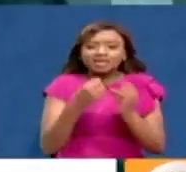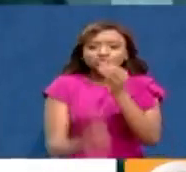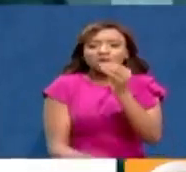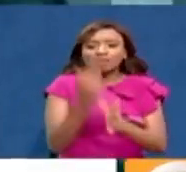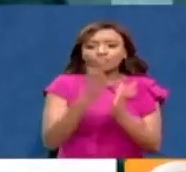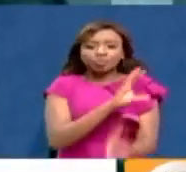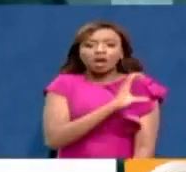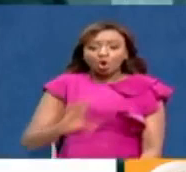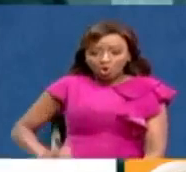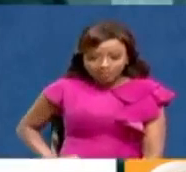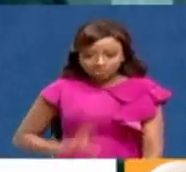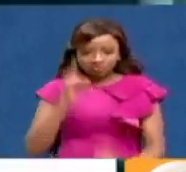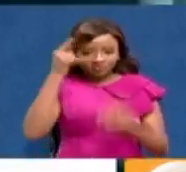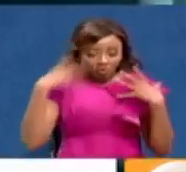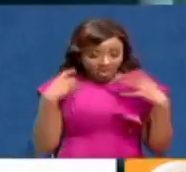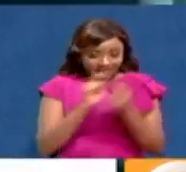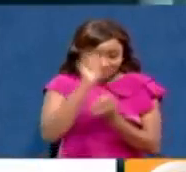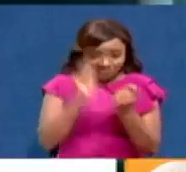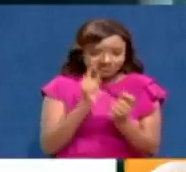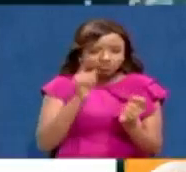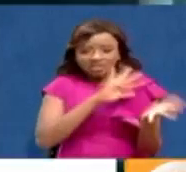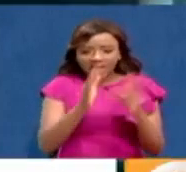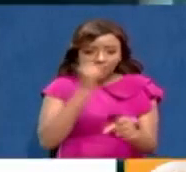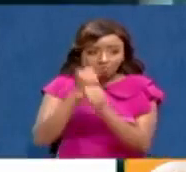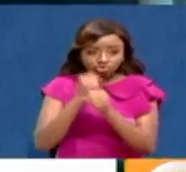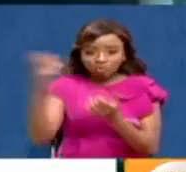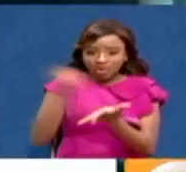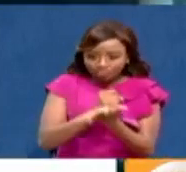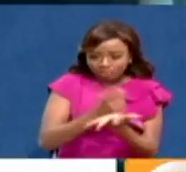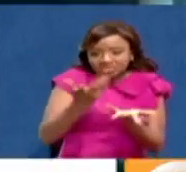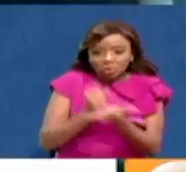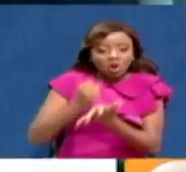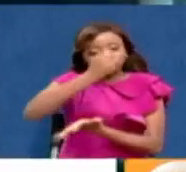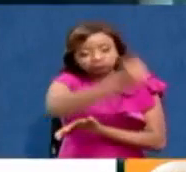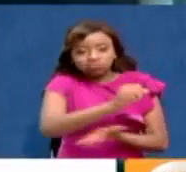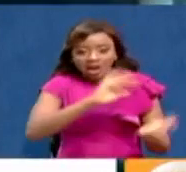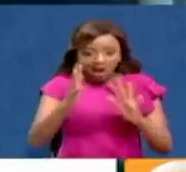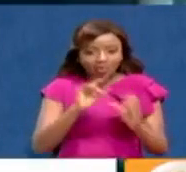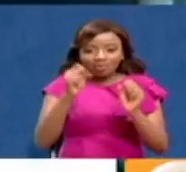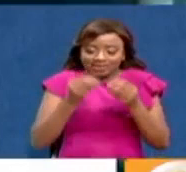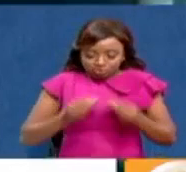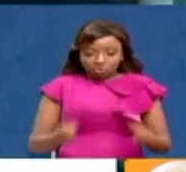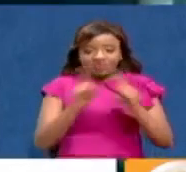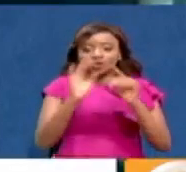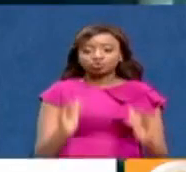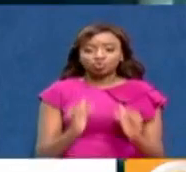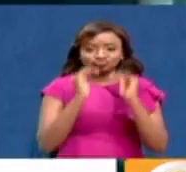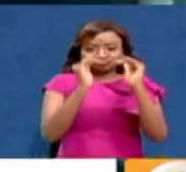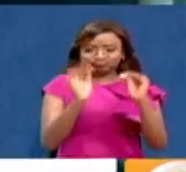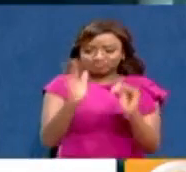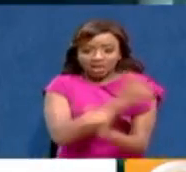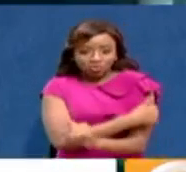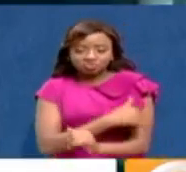into labor-related issues, including employment and deployment. Likewise, to have the hospital be upgraded to a level 5